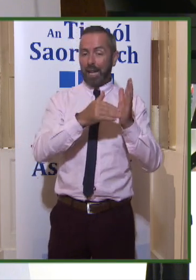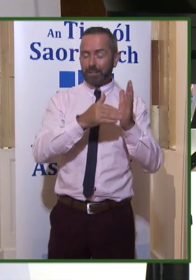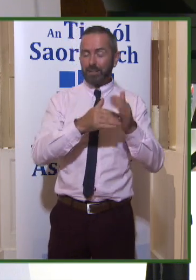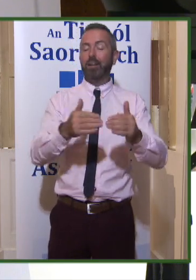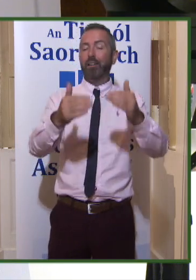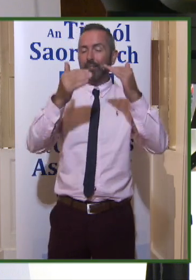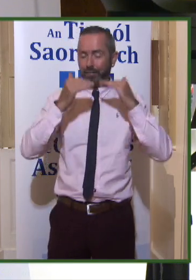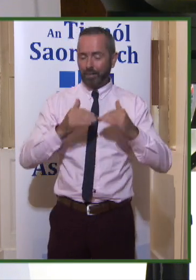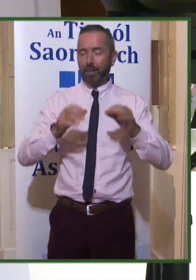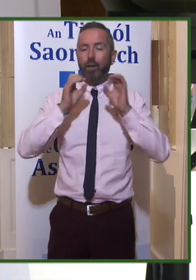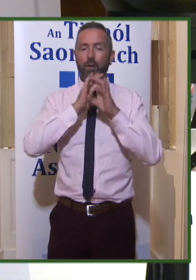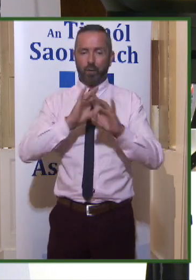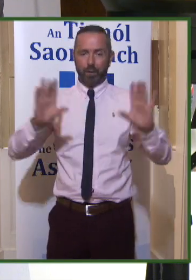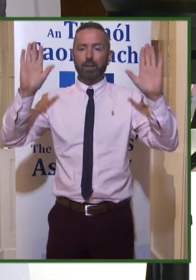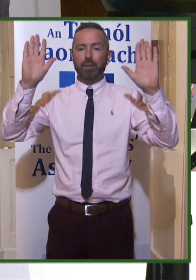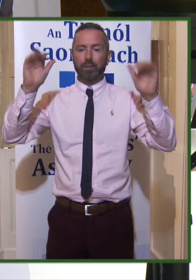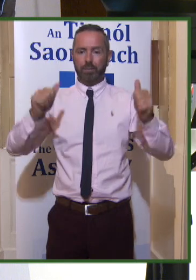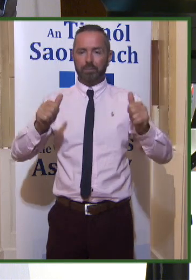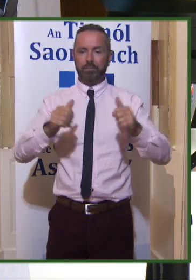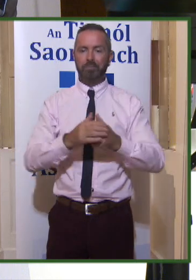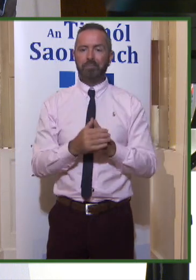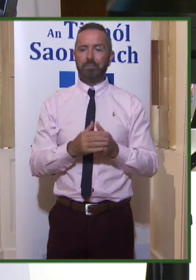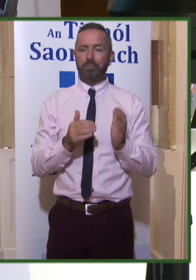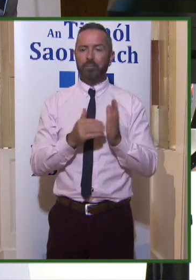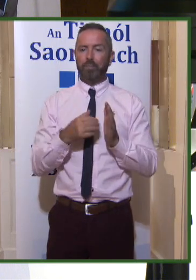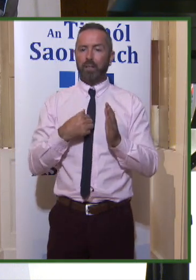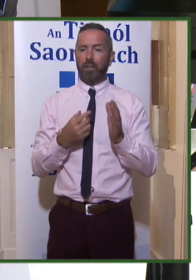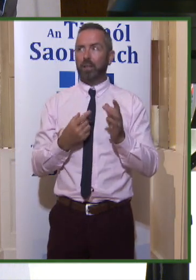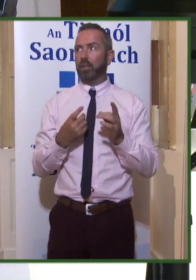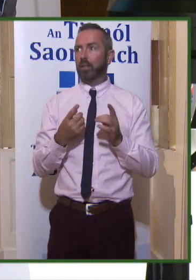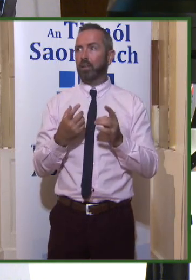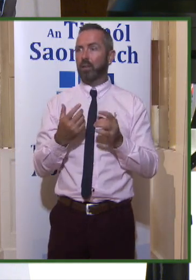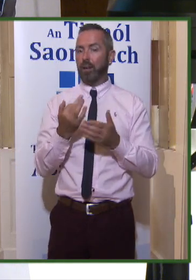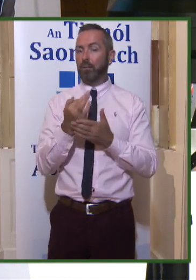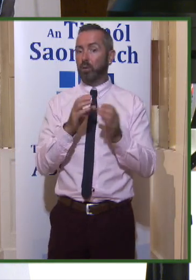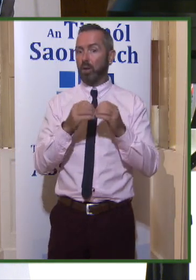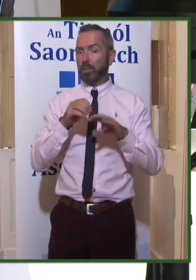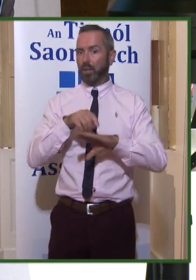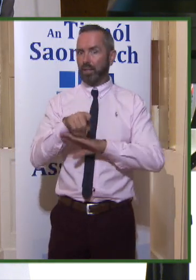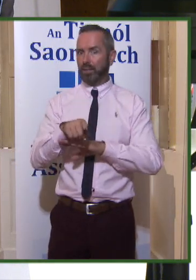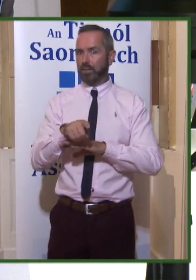Yeah. Okay. So I do have any comments on this? And one from John, table 10.